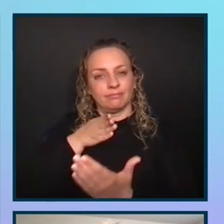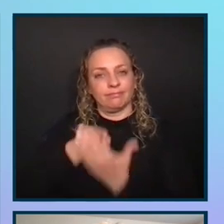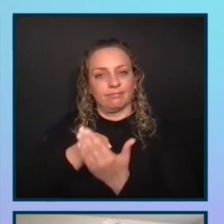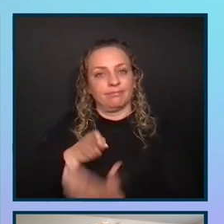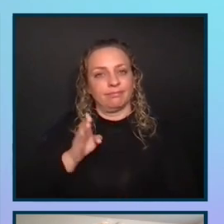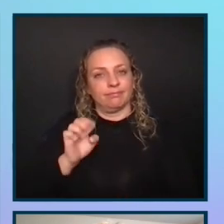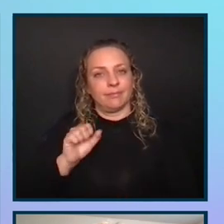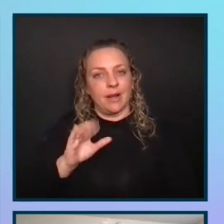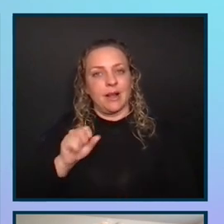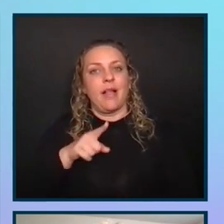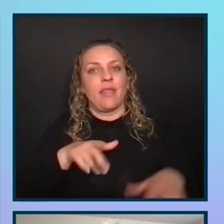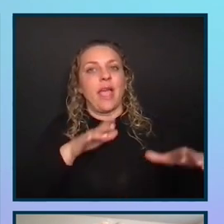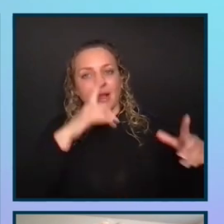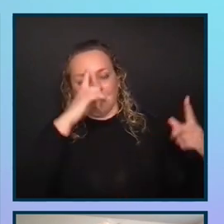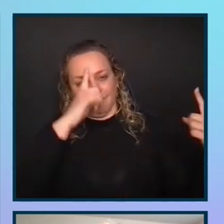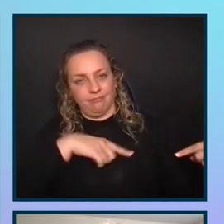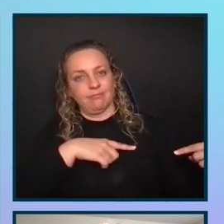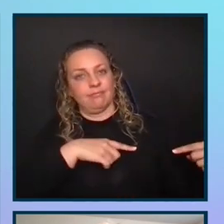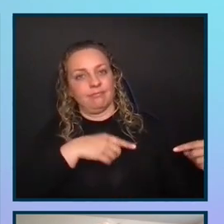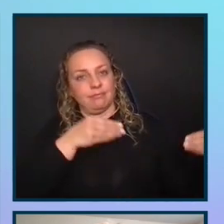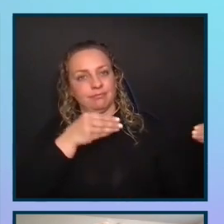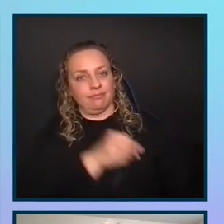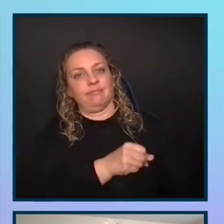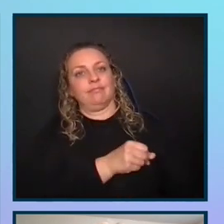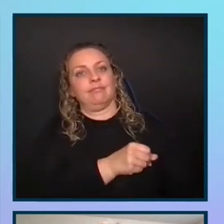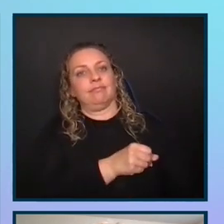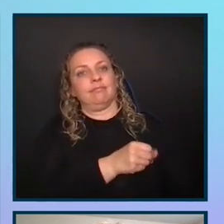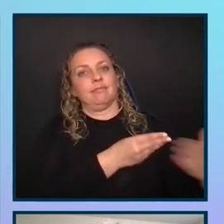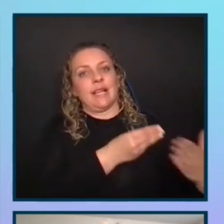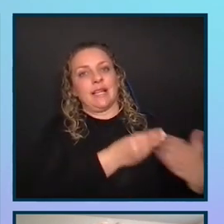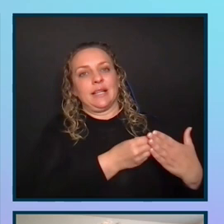They settled, ADP and the Lighthouse settled.